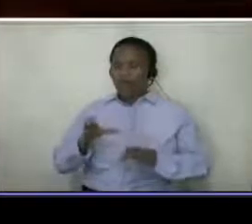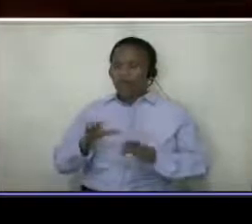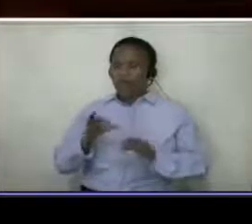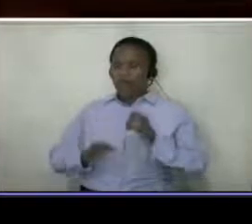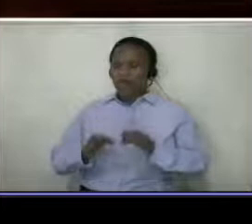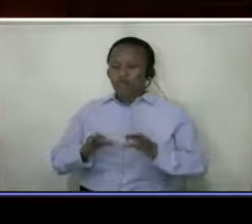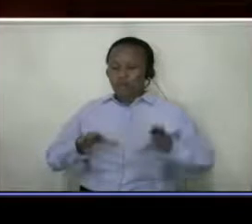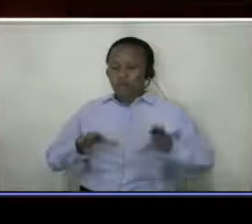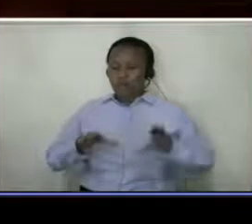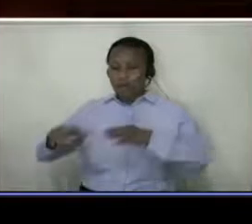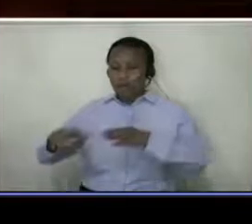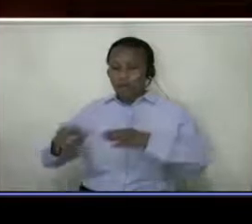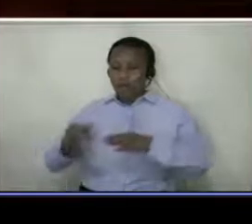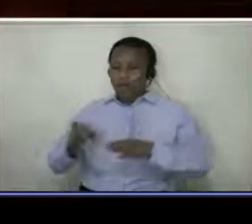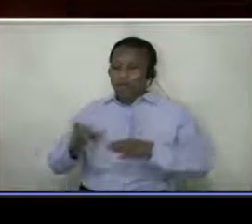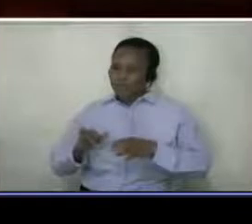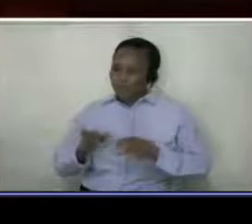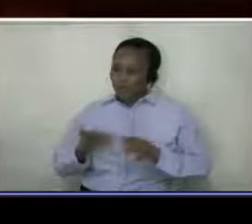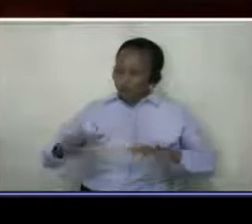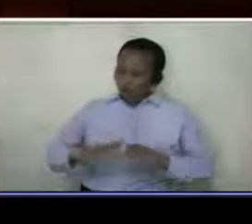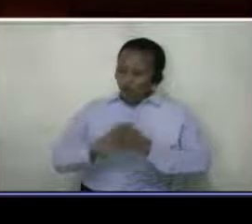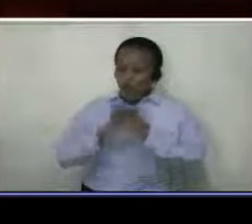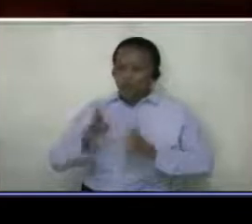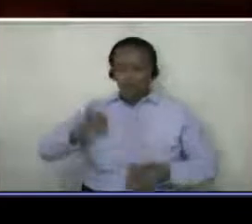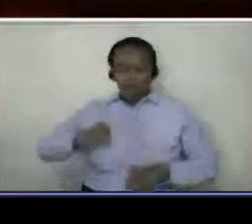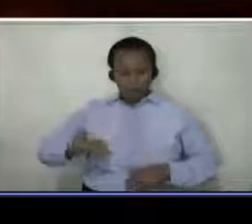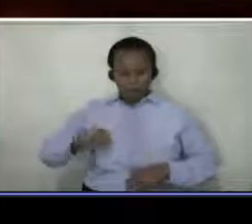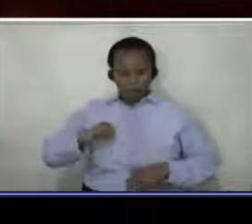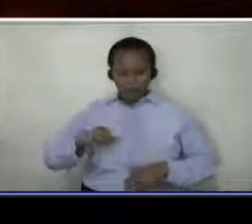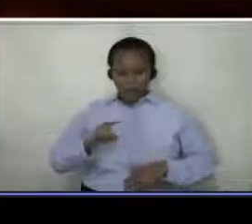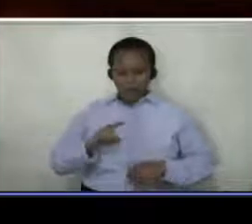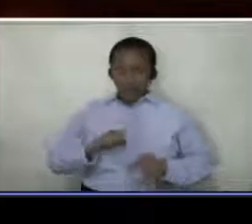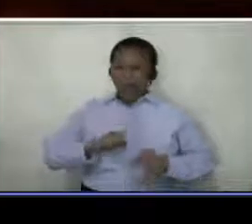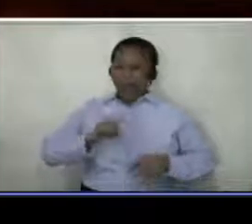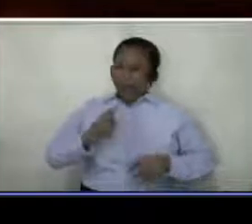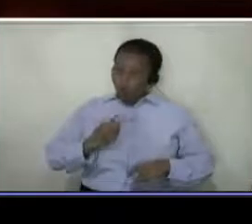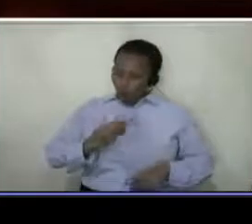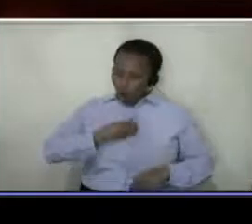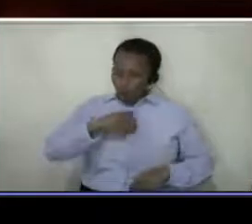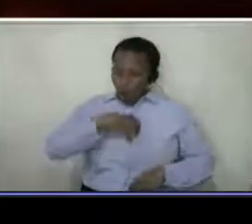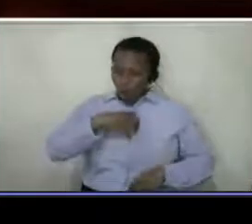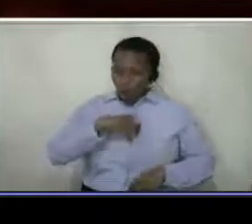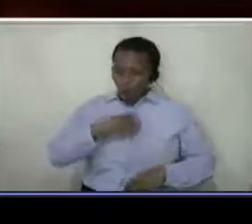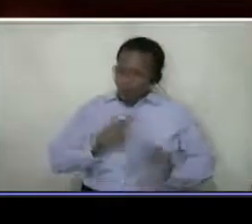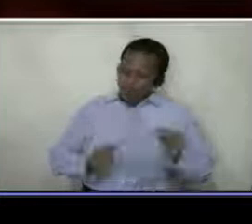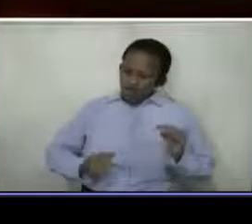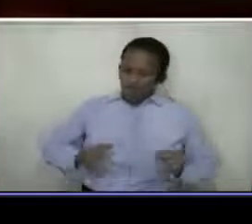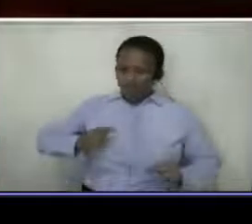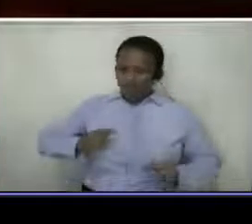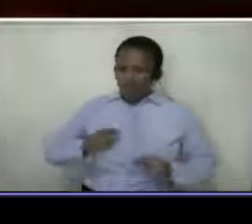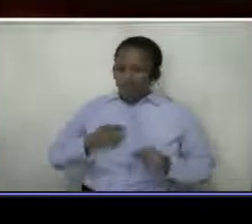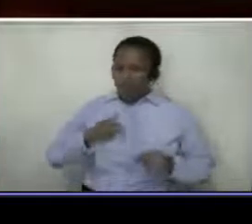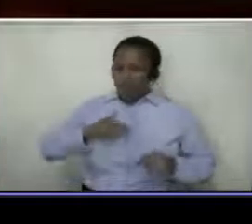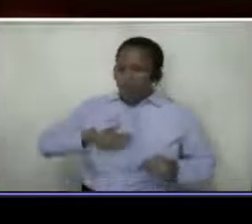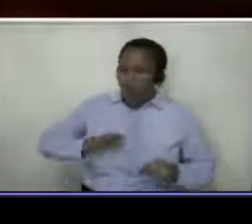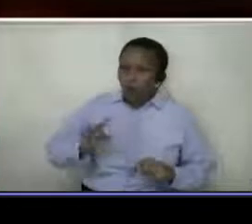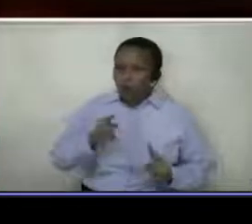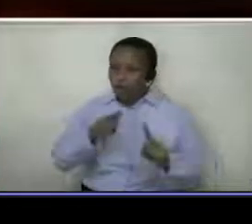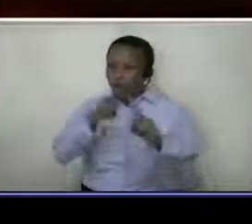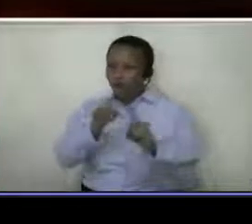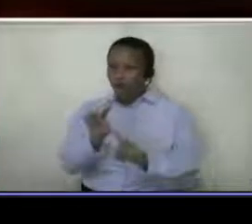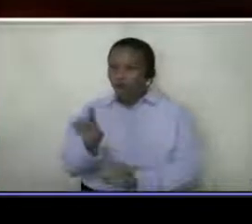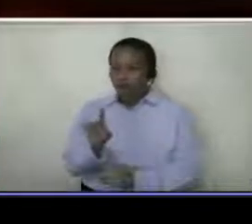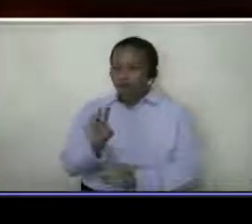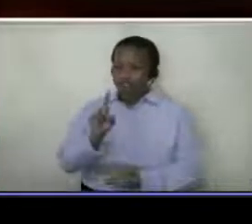counterparts who serve with them in coalition municipalities should find their own disputes and ambitions, as municipality services should not be